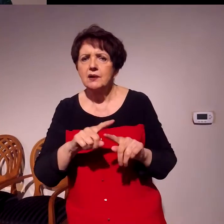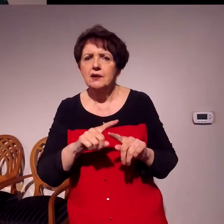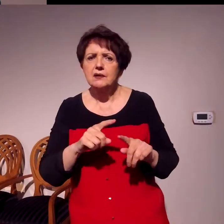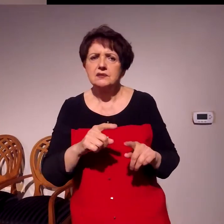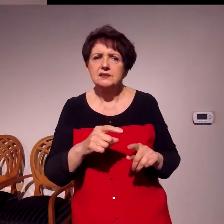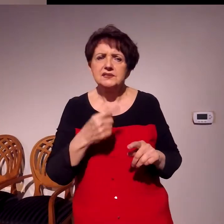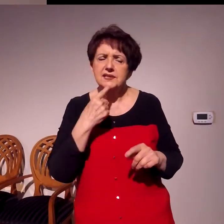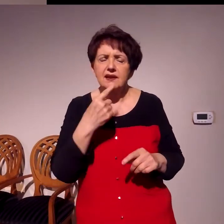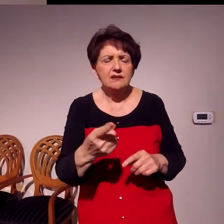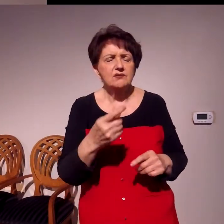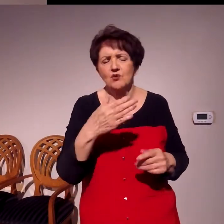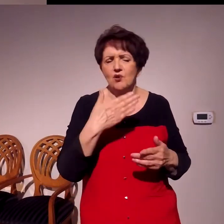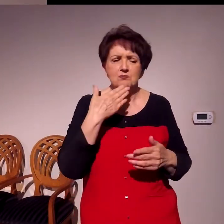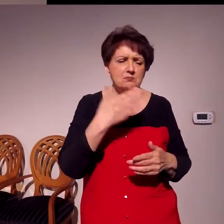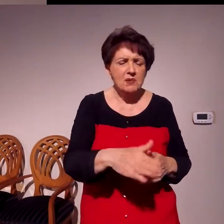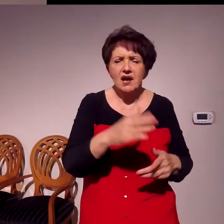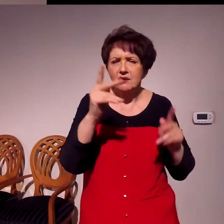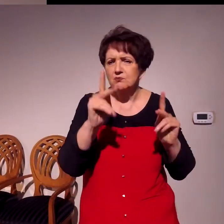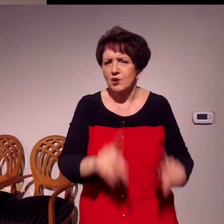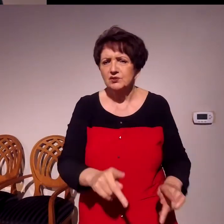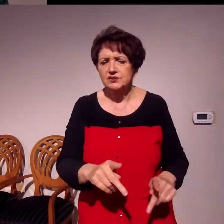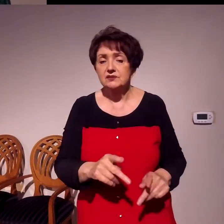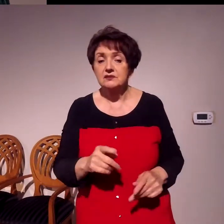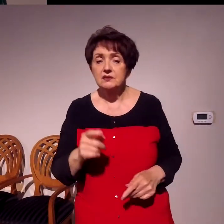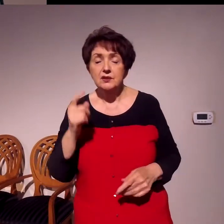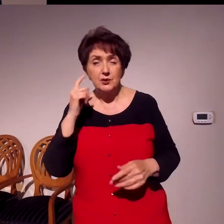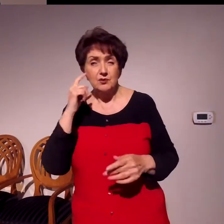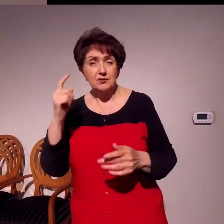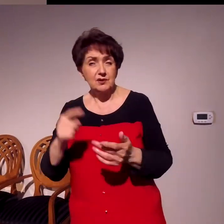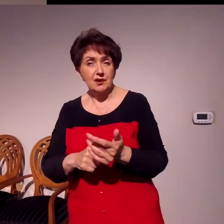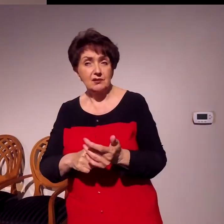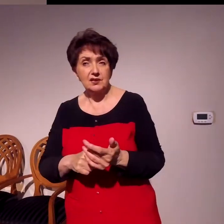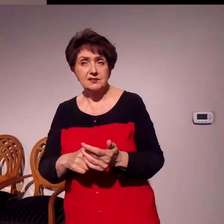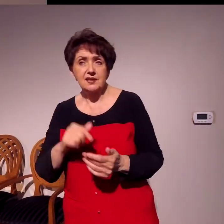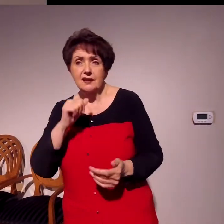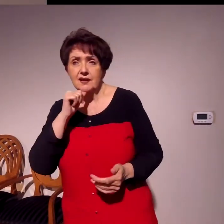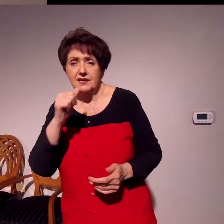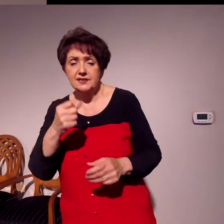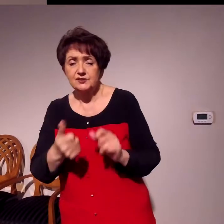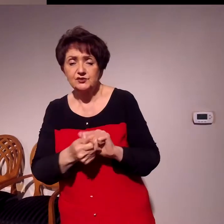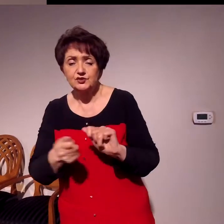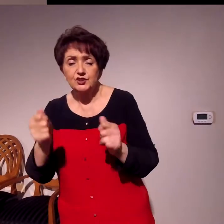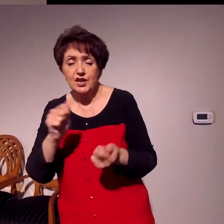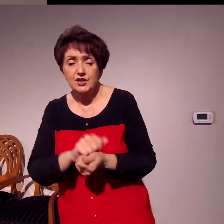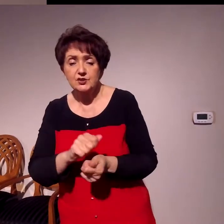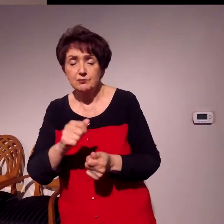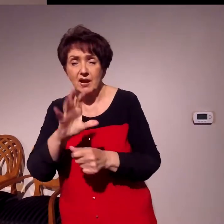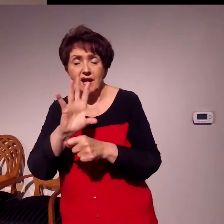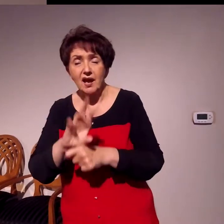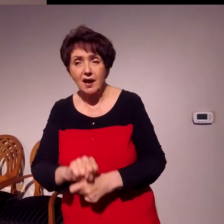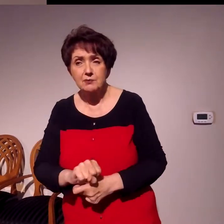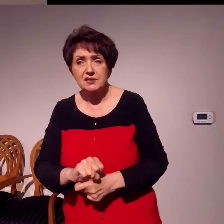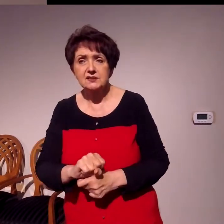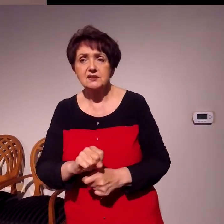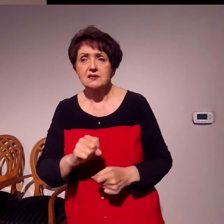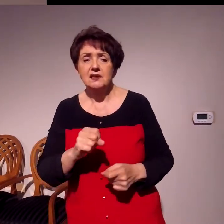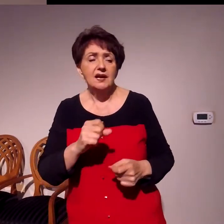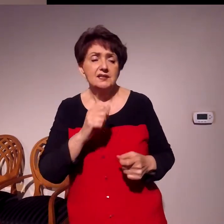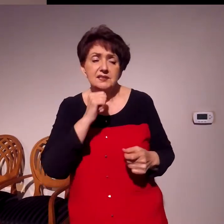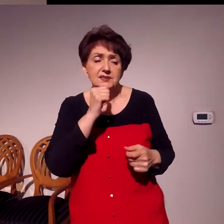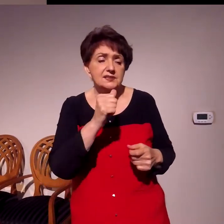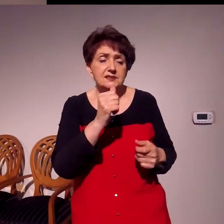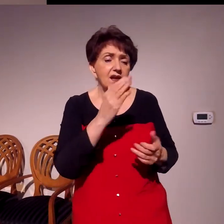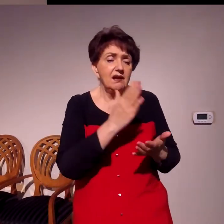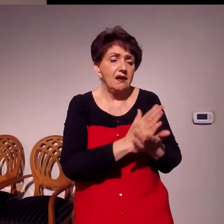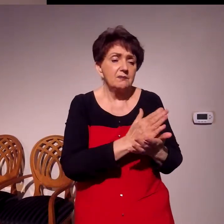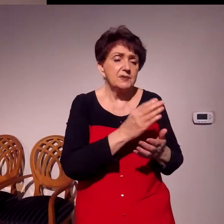person. And you'll notice, I didn't decide to moderate my food, stop eating processed food, stop eating grains,